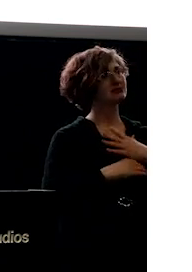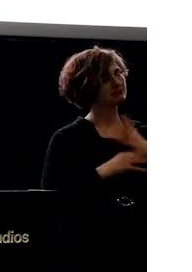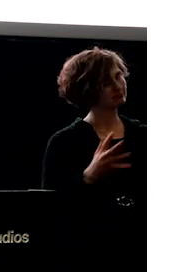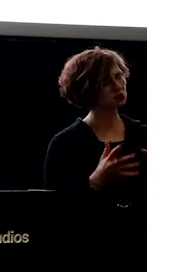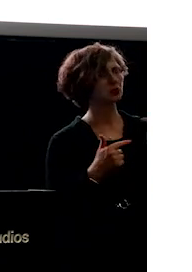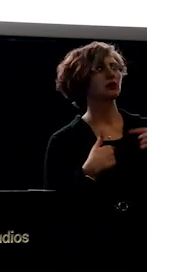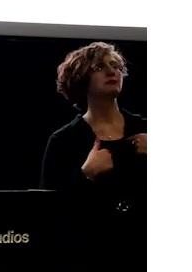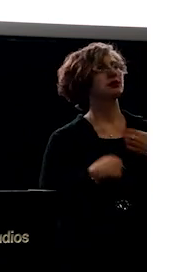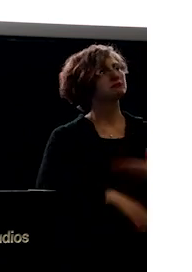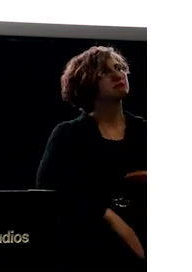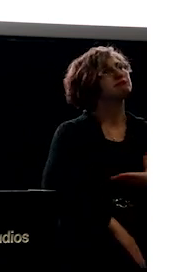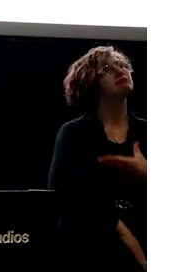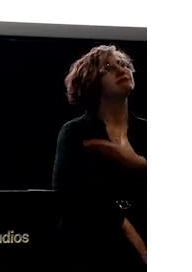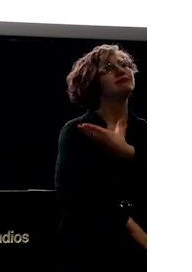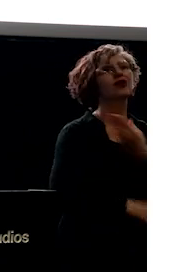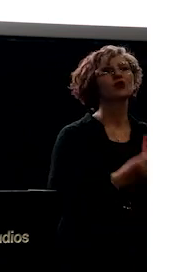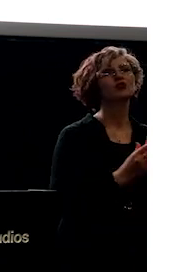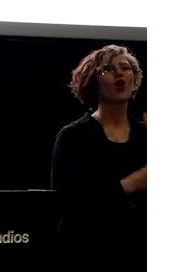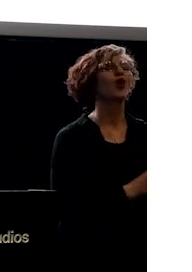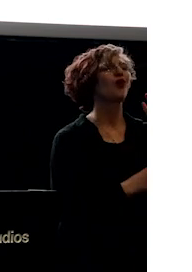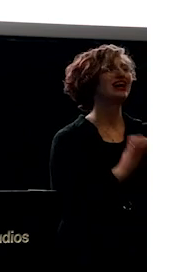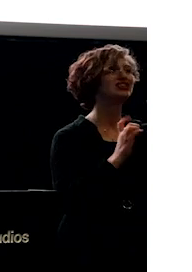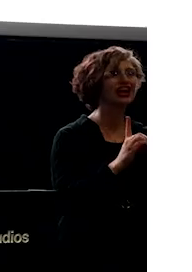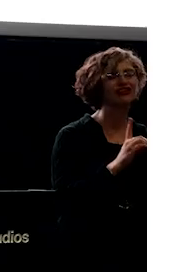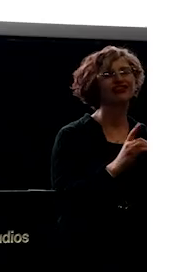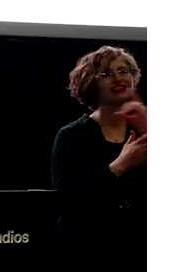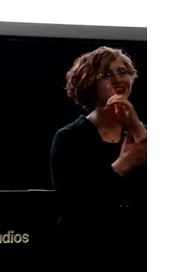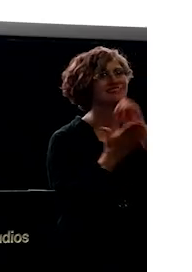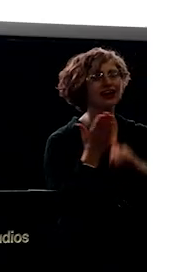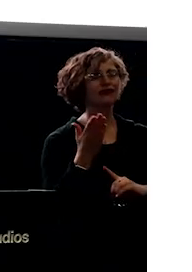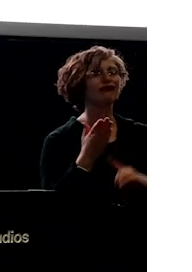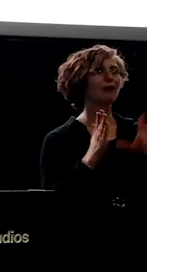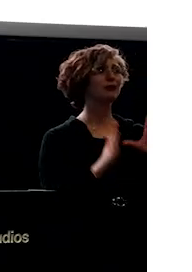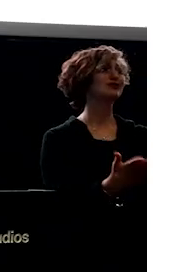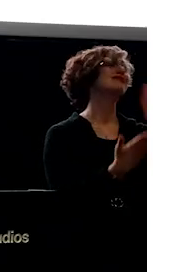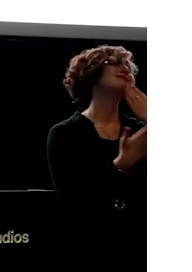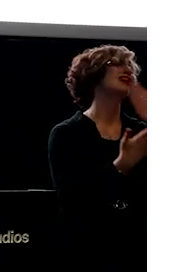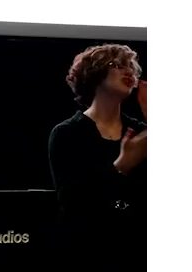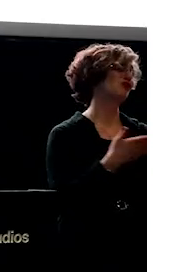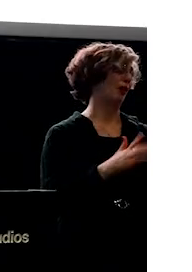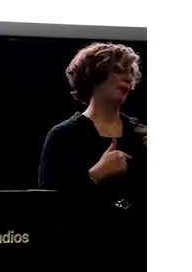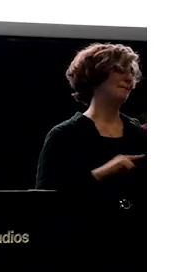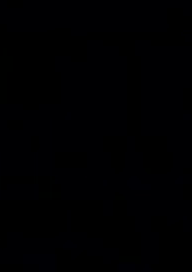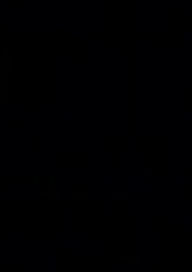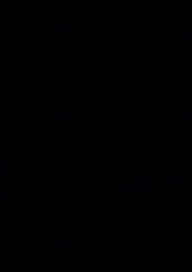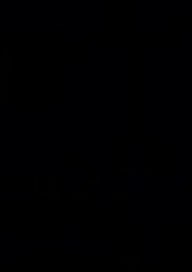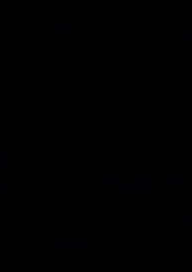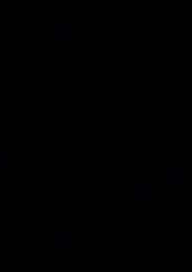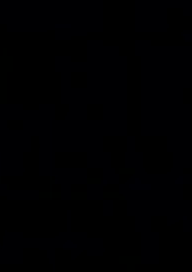a designer, and as a person. Thank you so much for allowing me to be here and share my story.